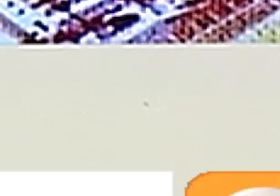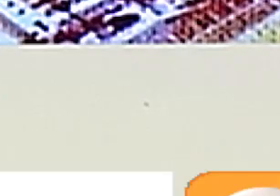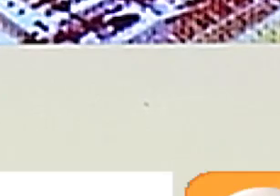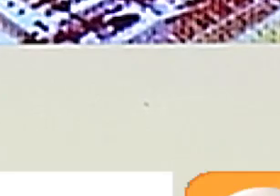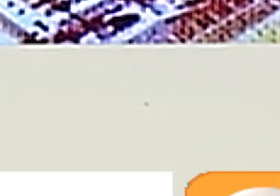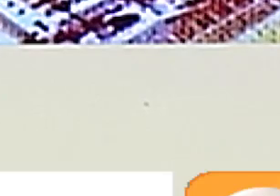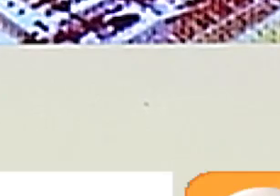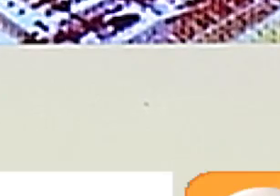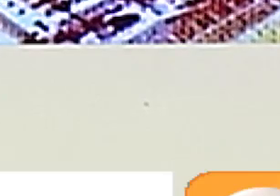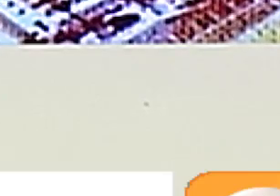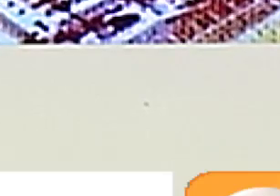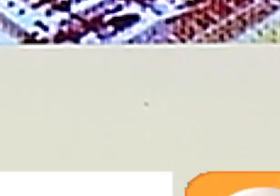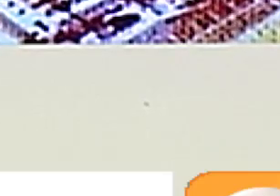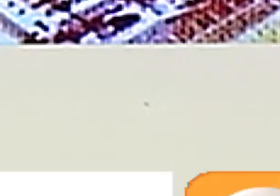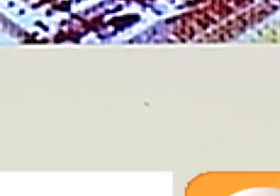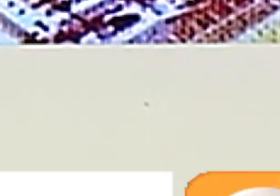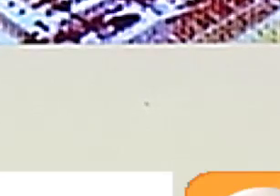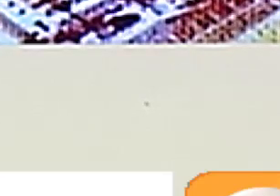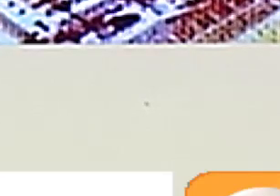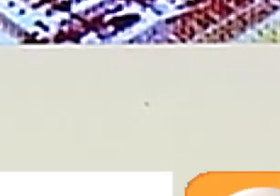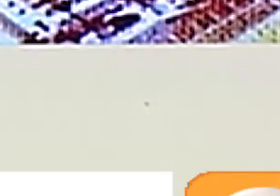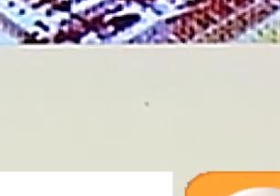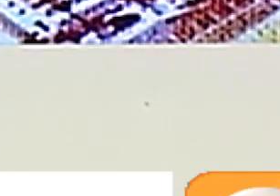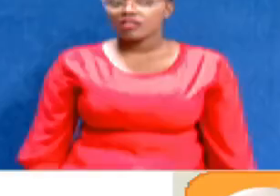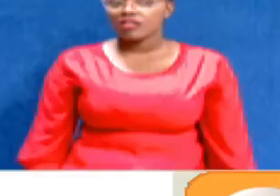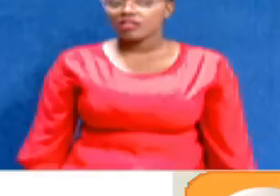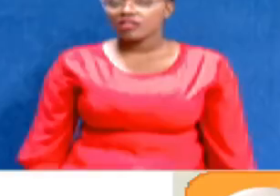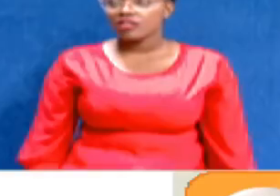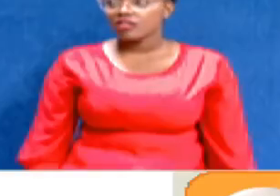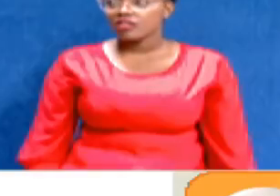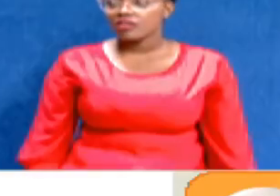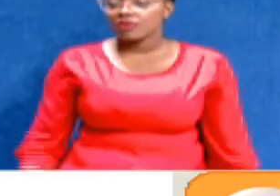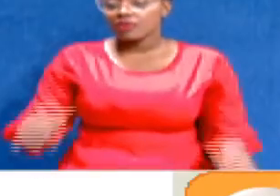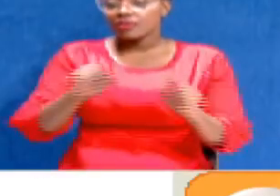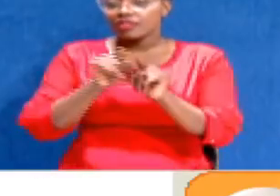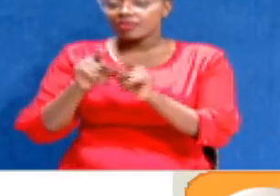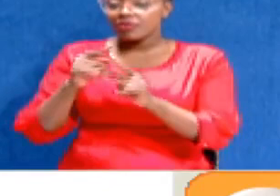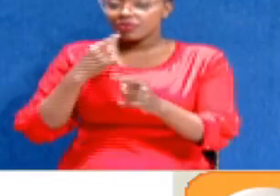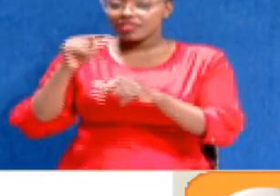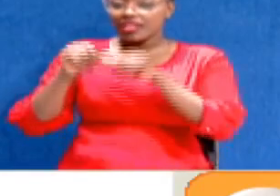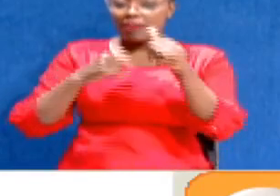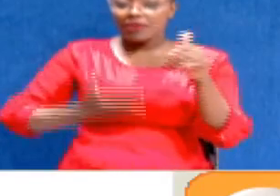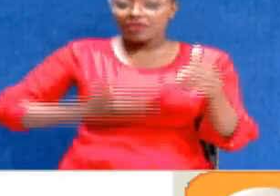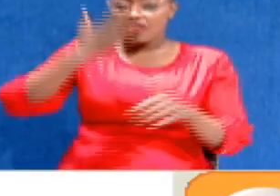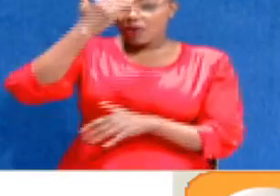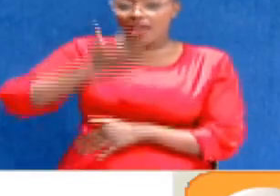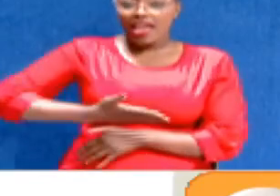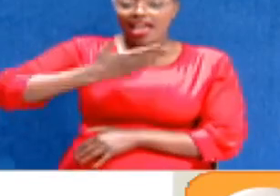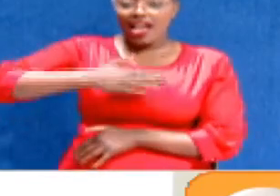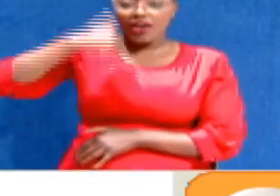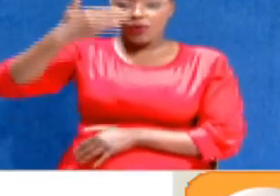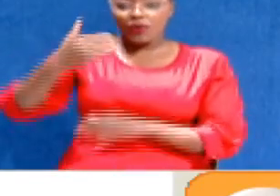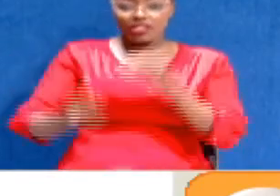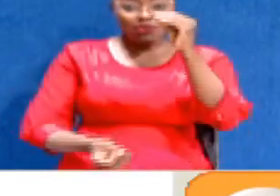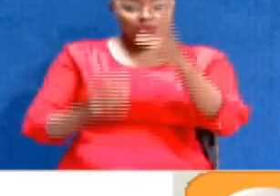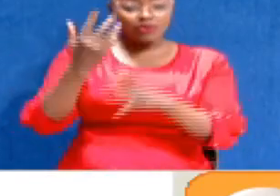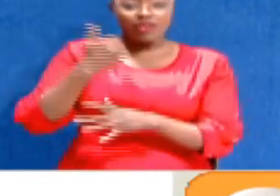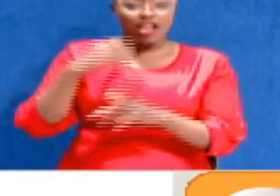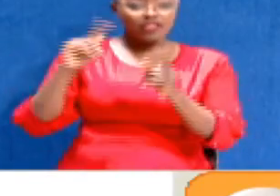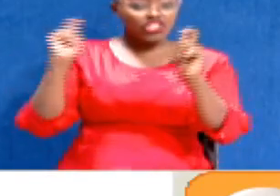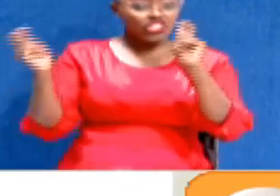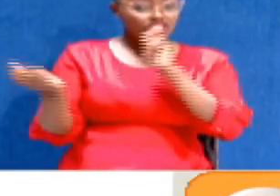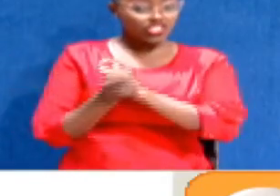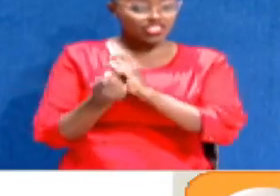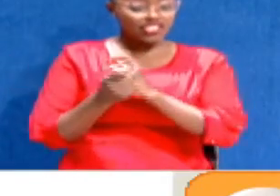International Monetary Fund, IMF. I choose to speak about this anger, one, because anger often produces